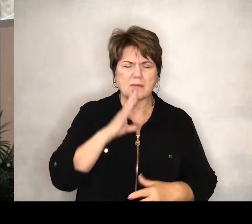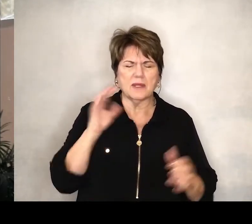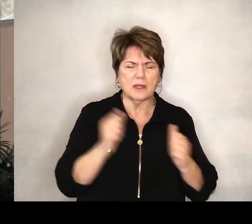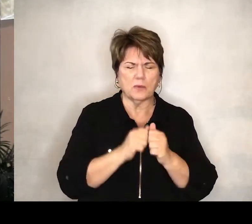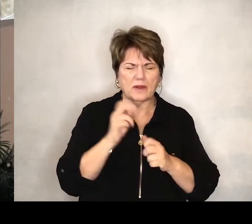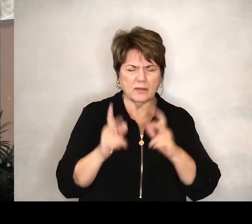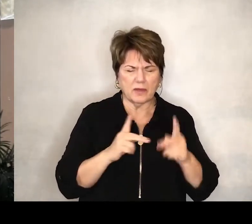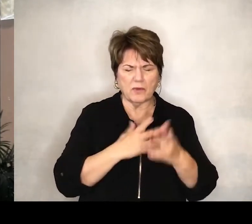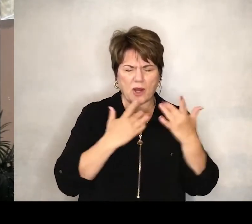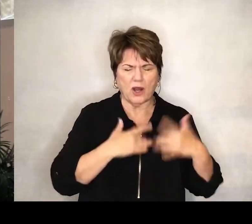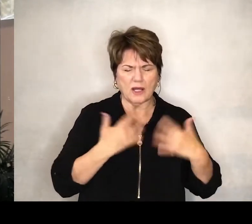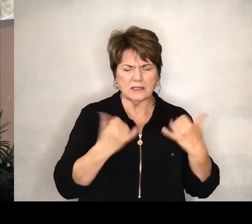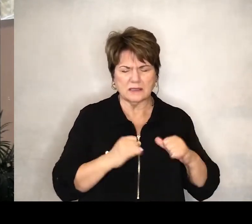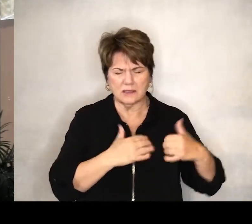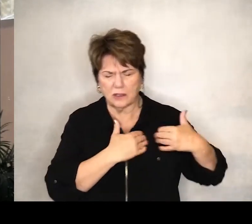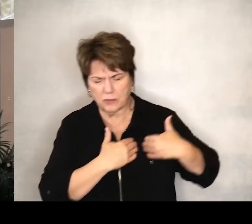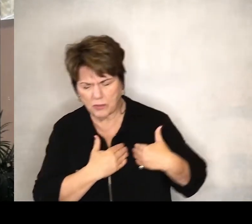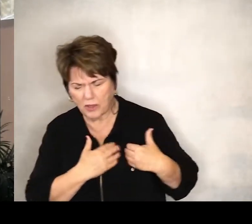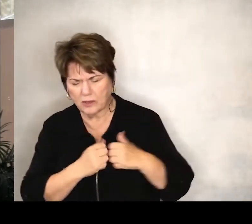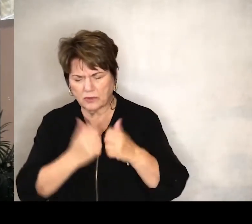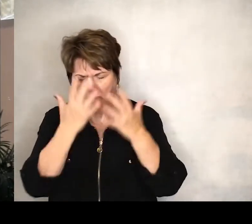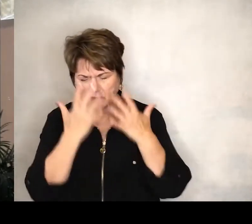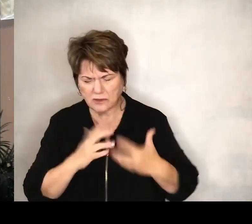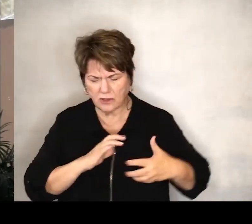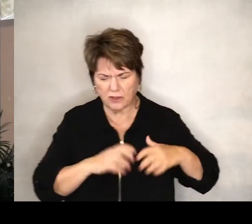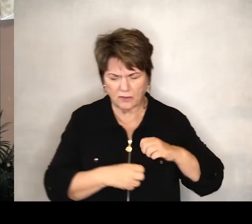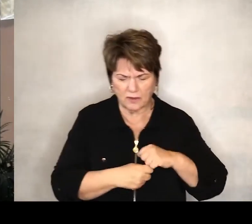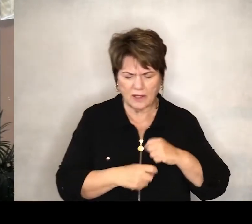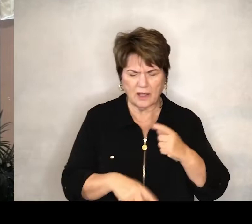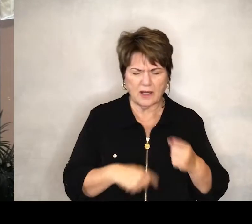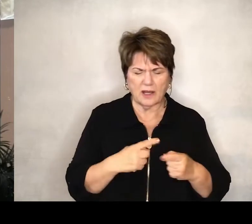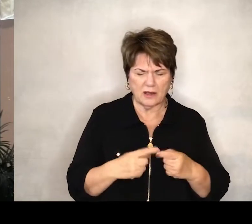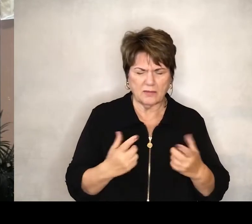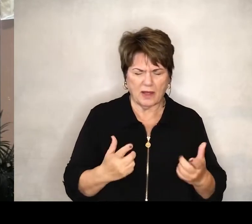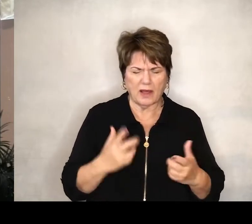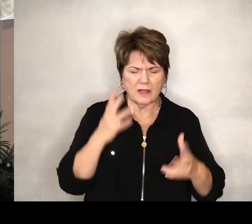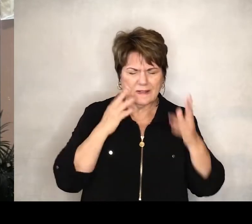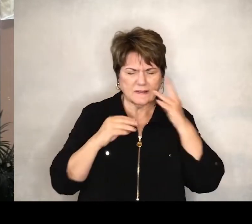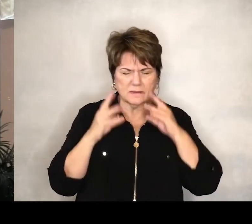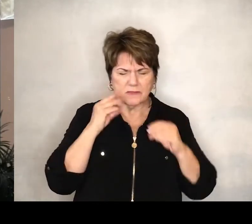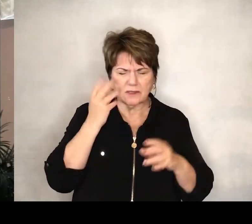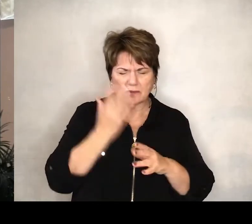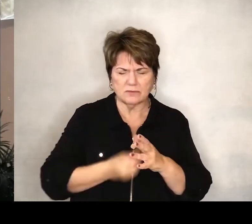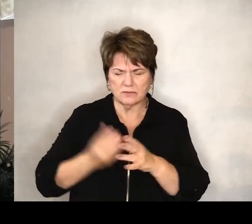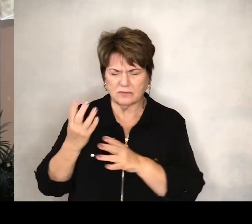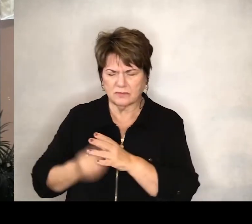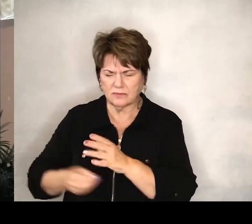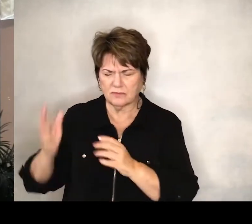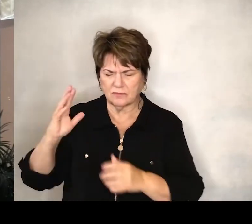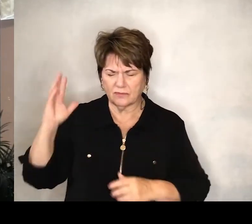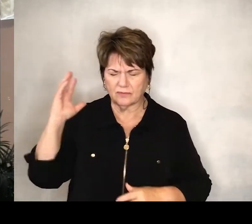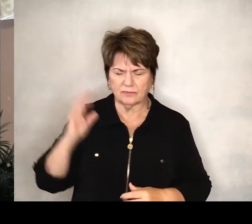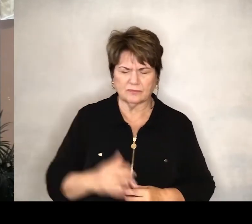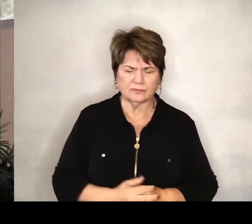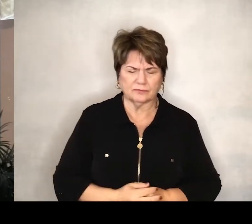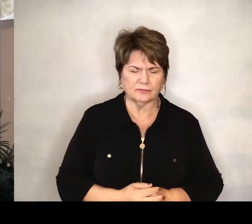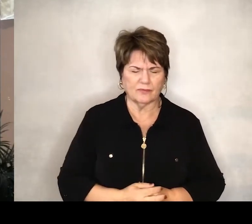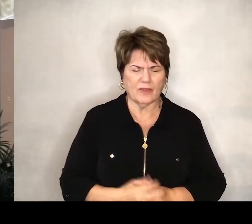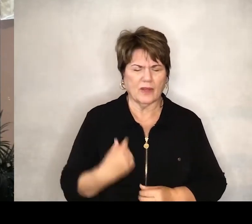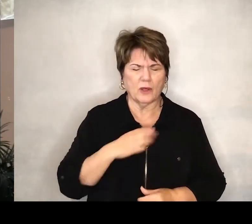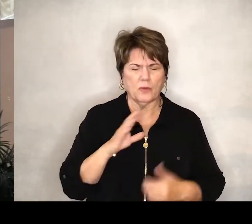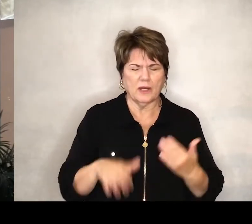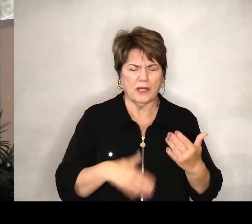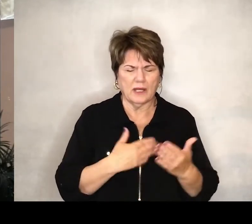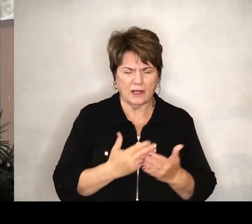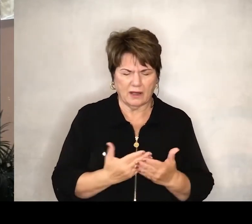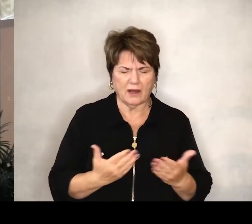whose hearts are still burdened with sorrow and grief over the losses experienced that day. And may we all